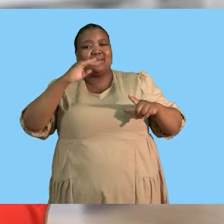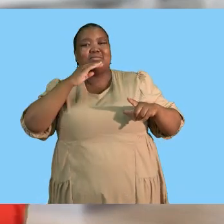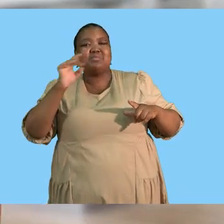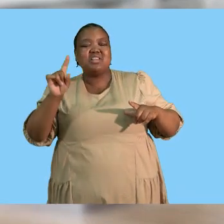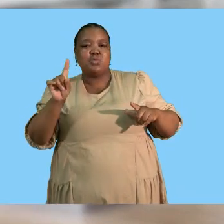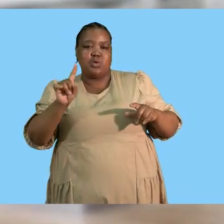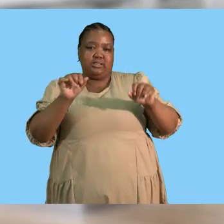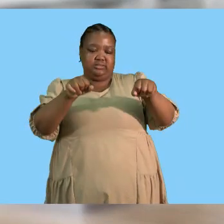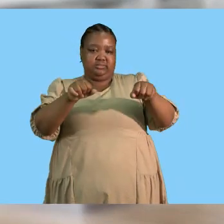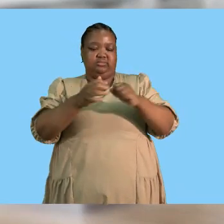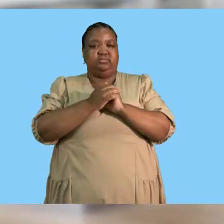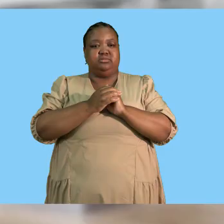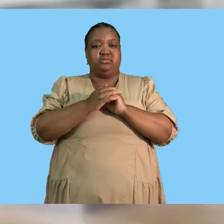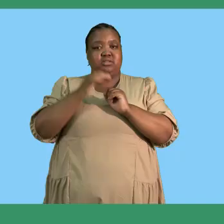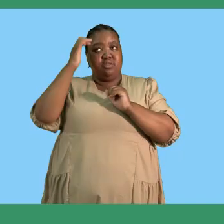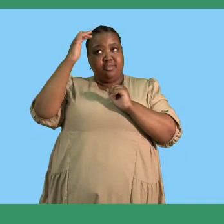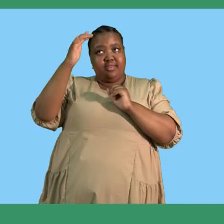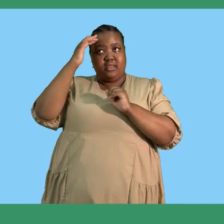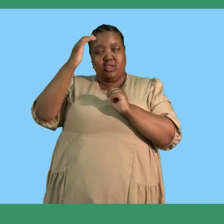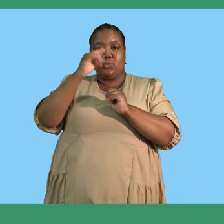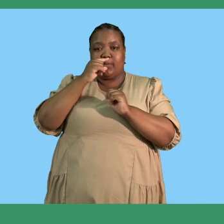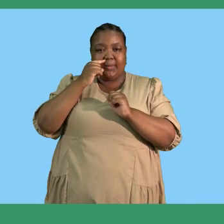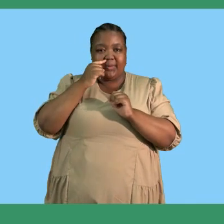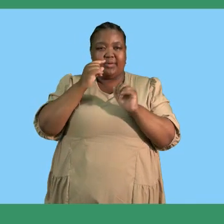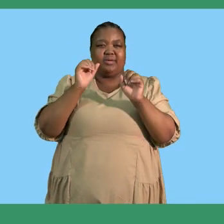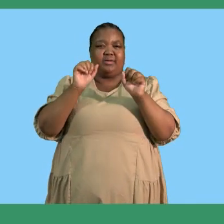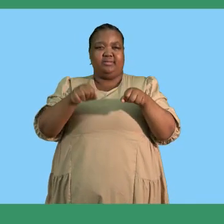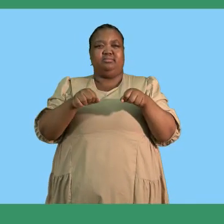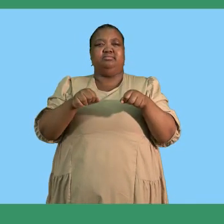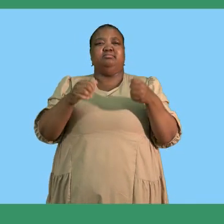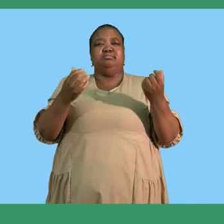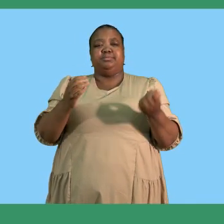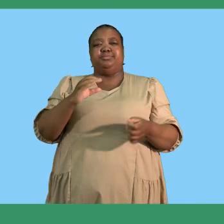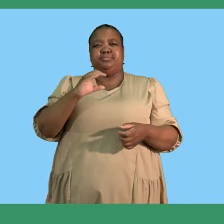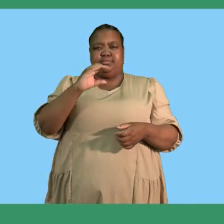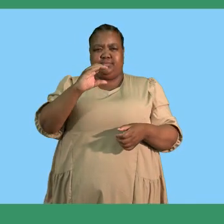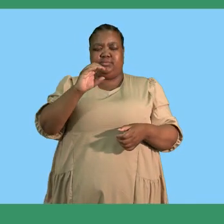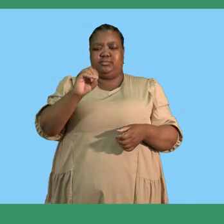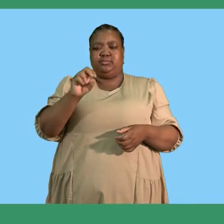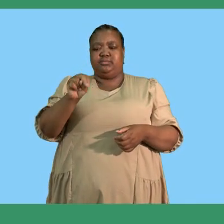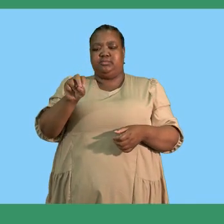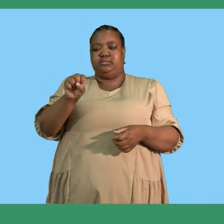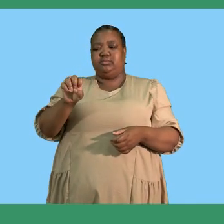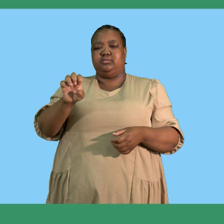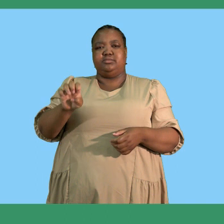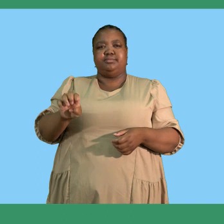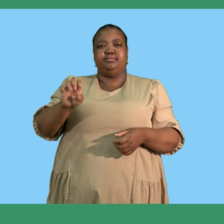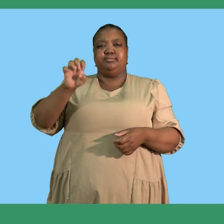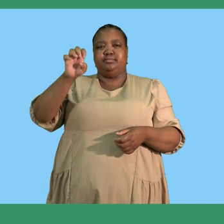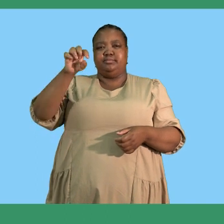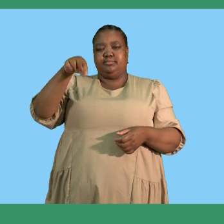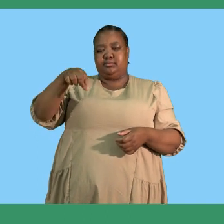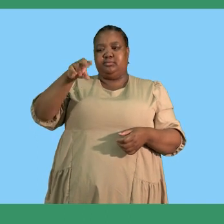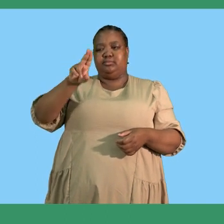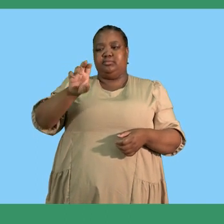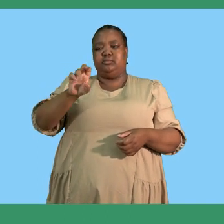mean. Now let's look at the theory which is called consequential theory. Now break